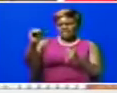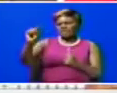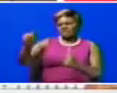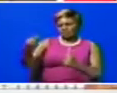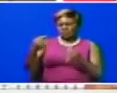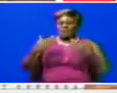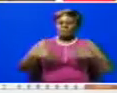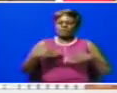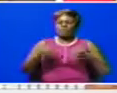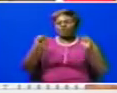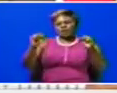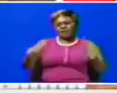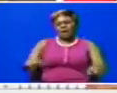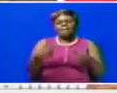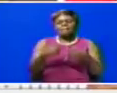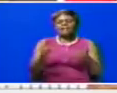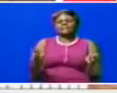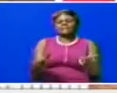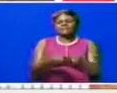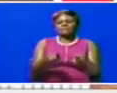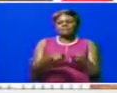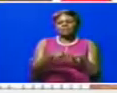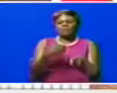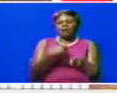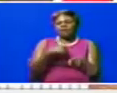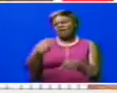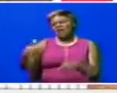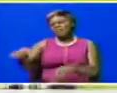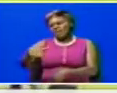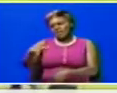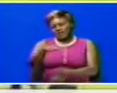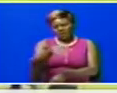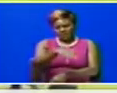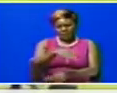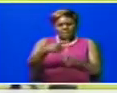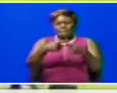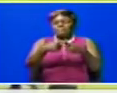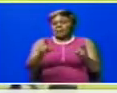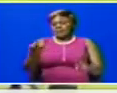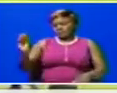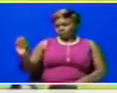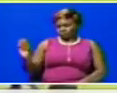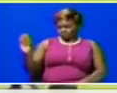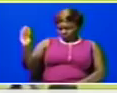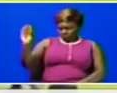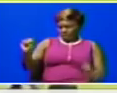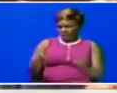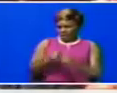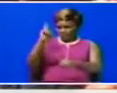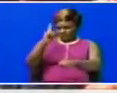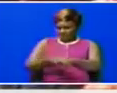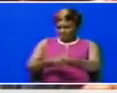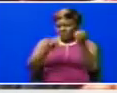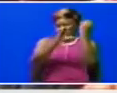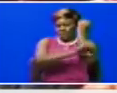you say. But we also have the spillover areas that we have identified. However, the swearing-in comes at a time when the country